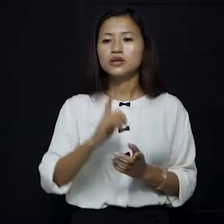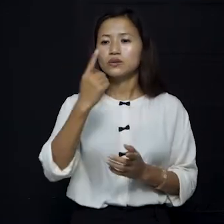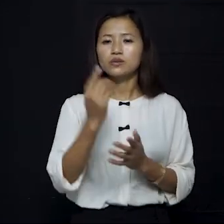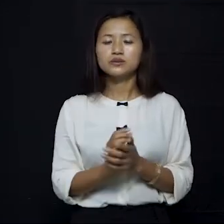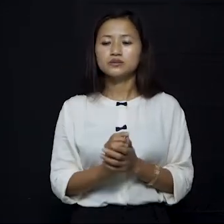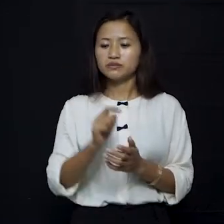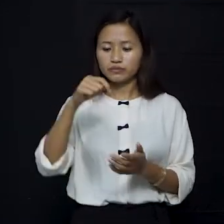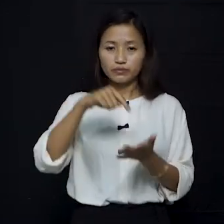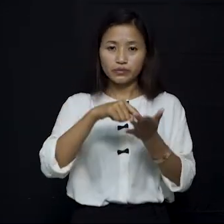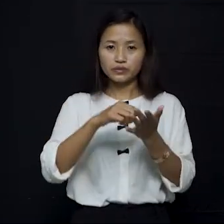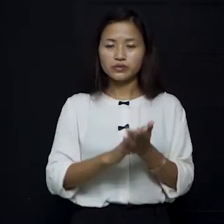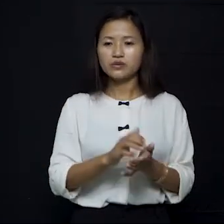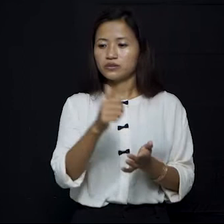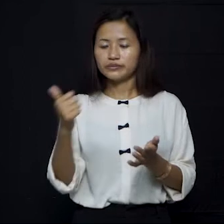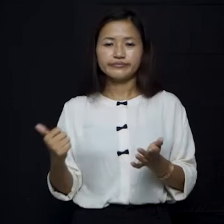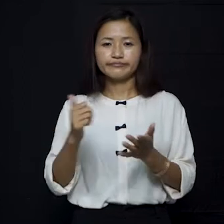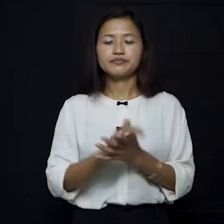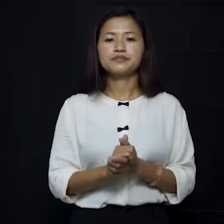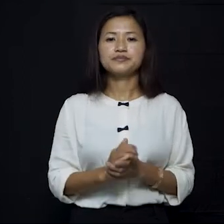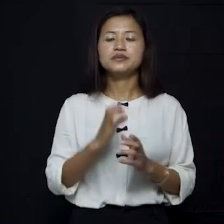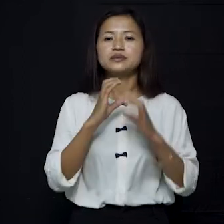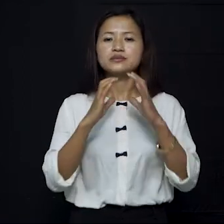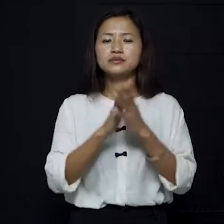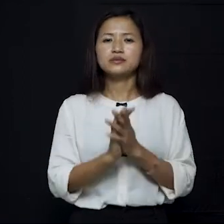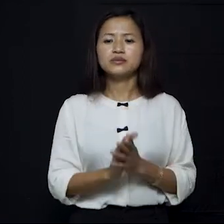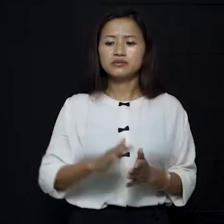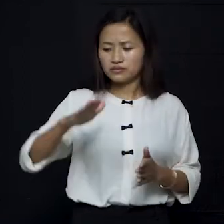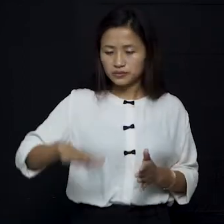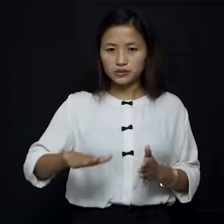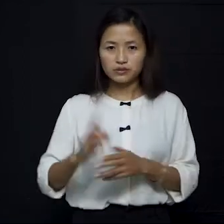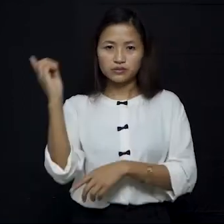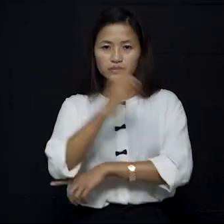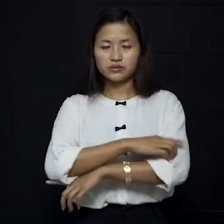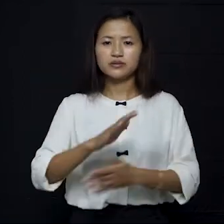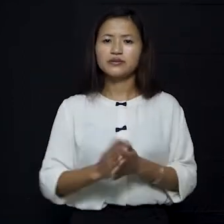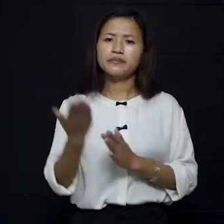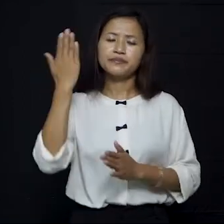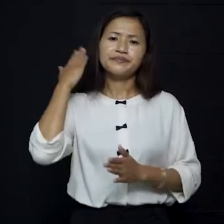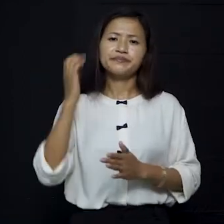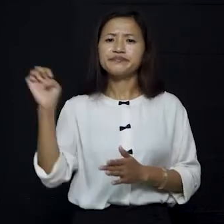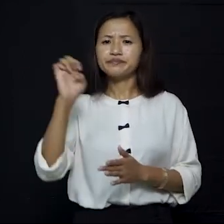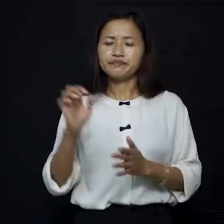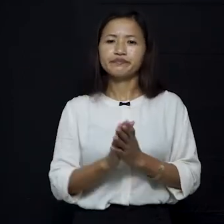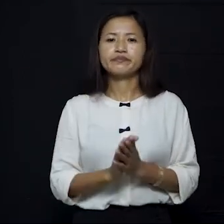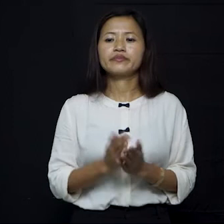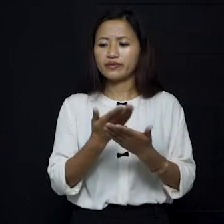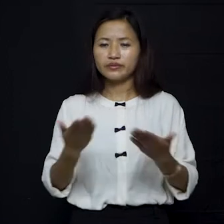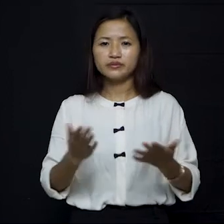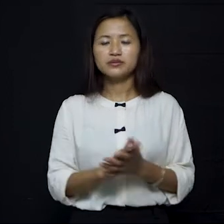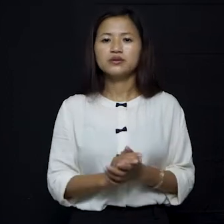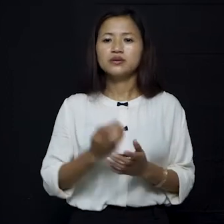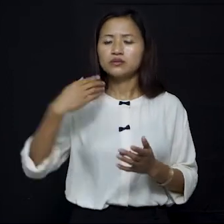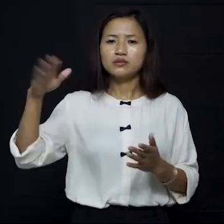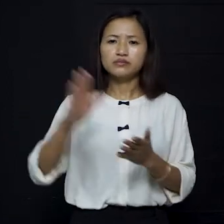or the other, right? People will be discussing about their childhood events or the past events, and then they will say, he had been going